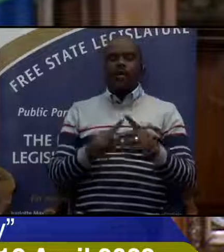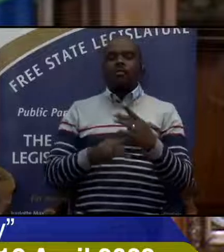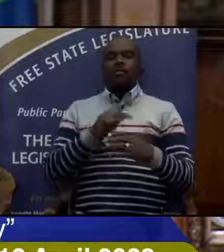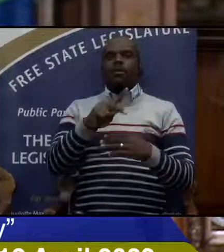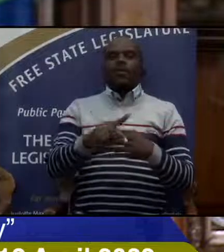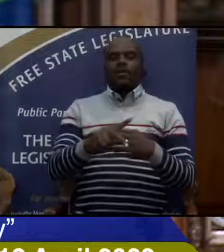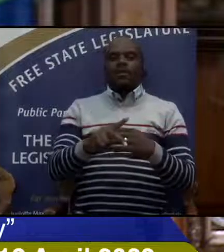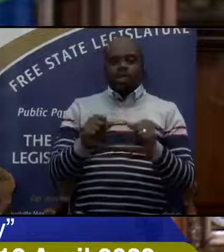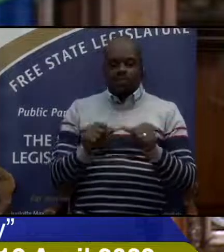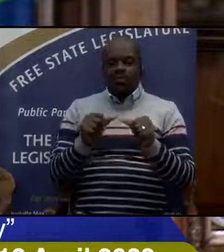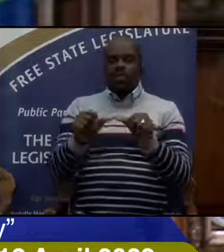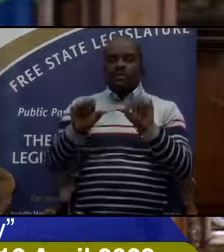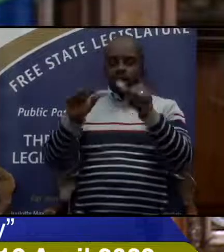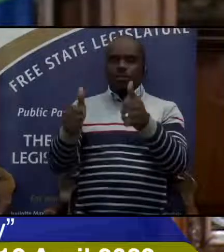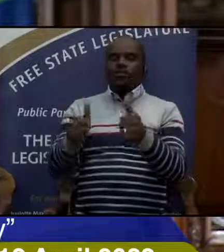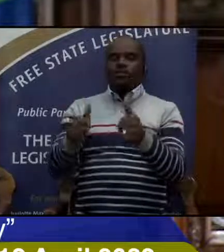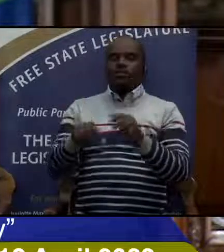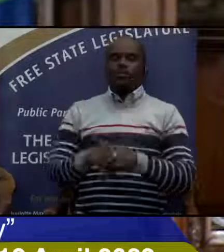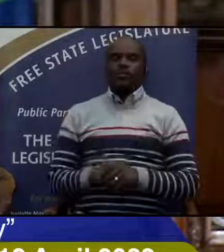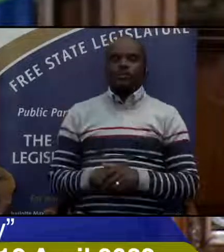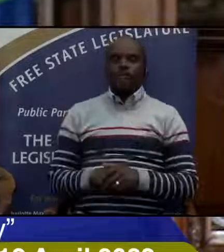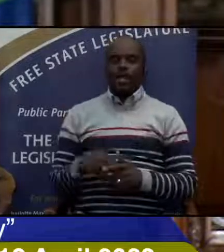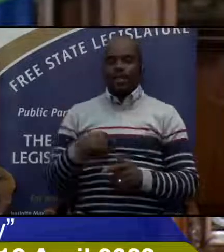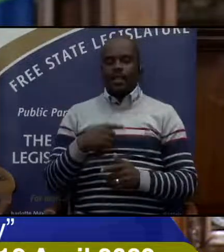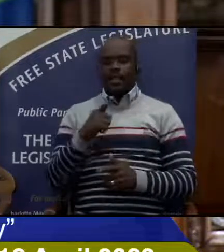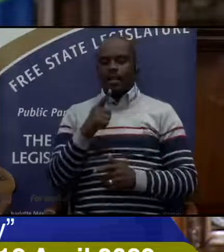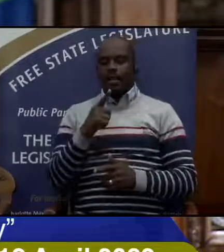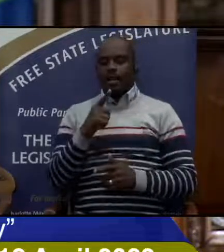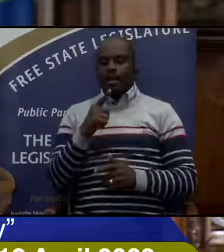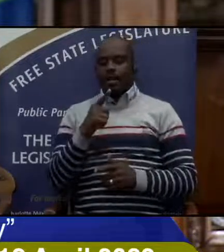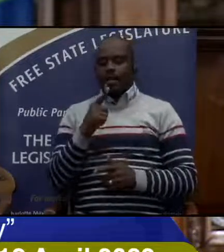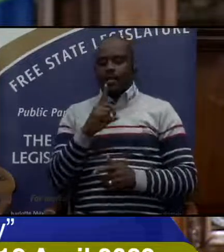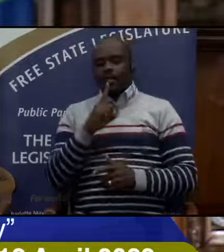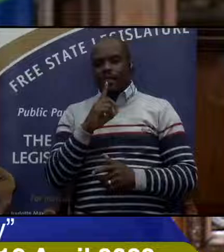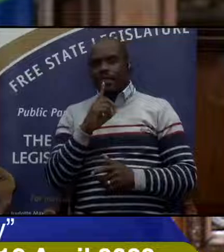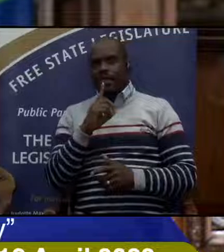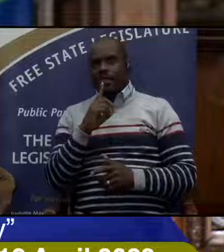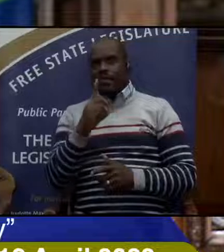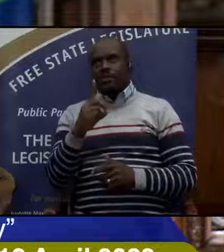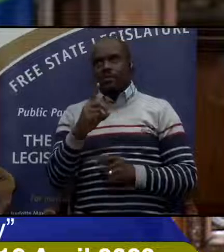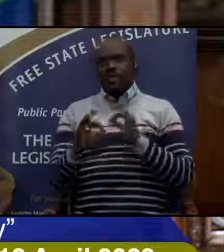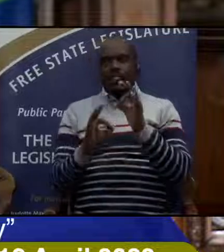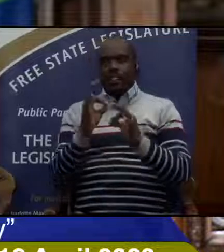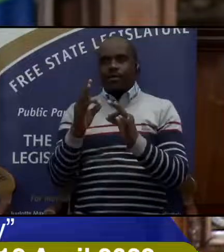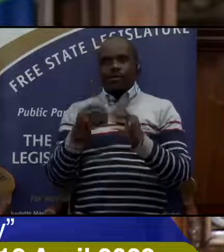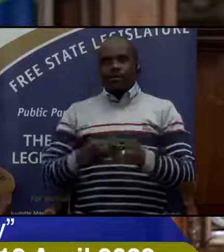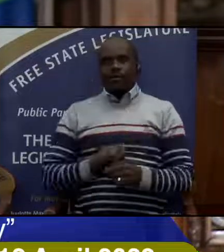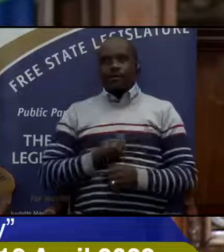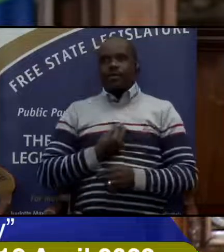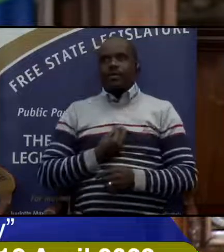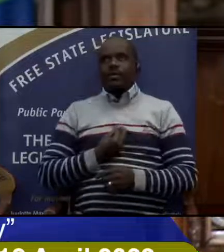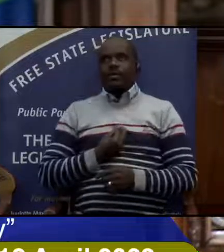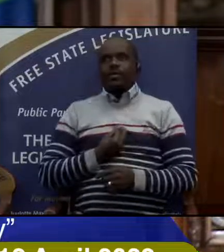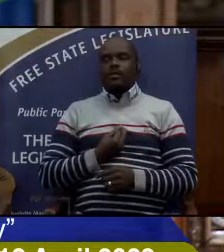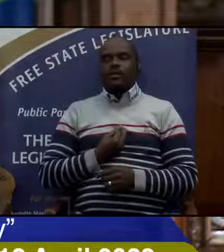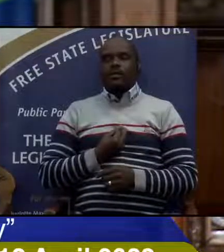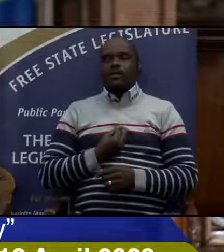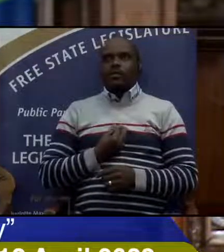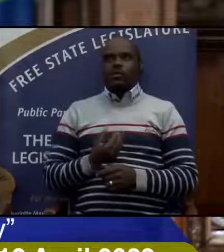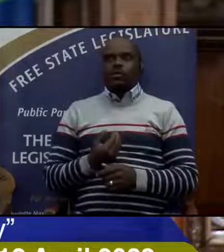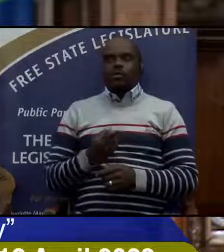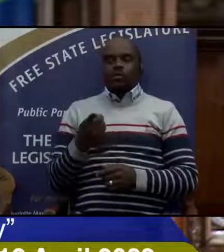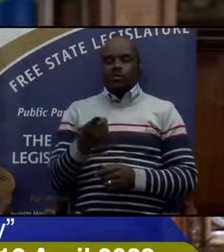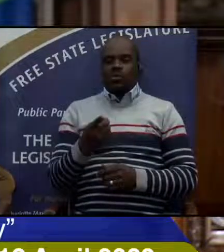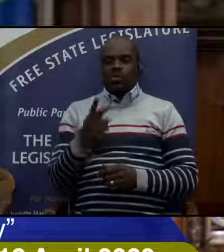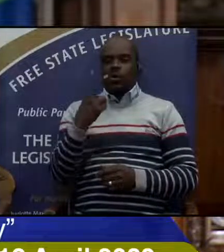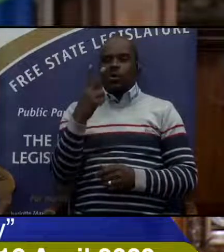I'm referring to Youth Directorate, that as early as 2019, the Office